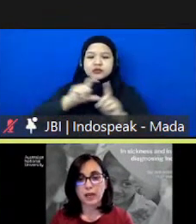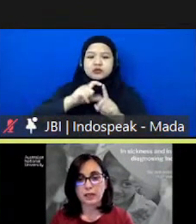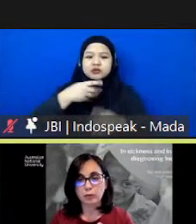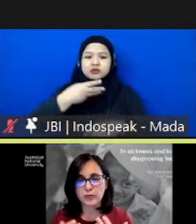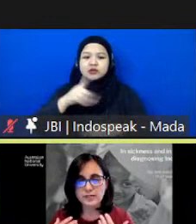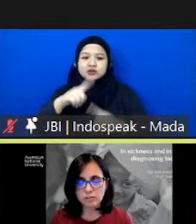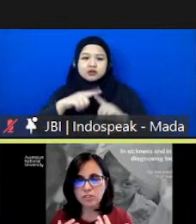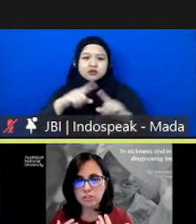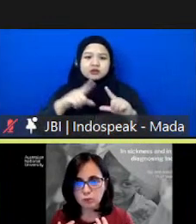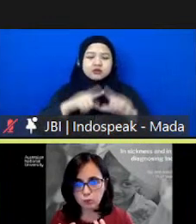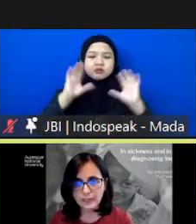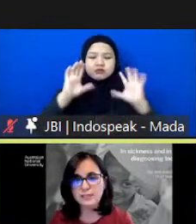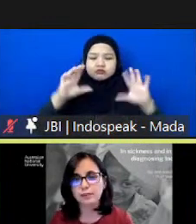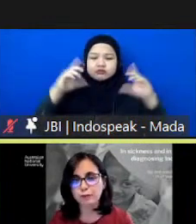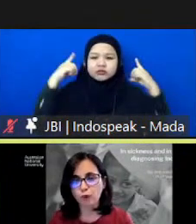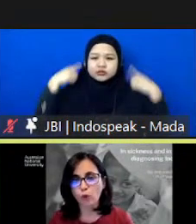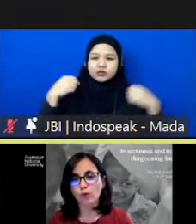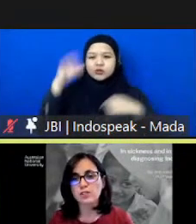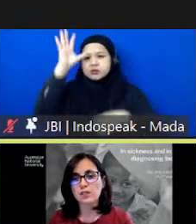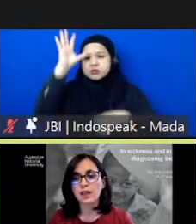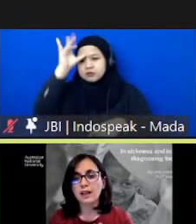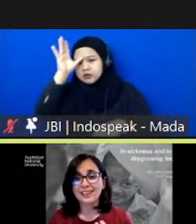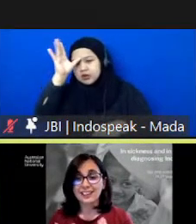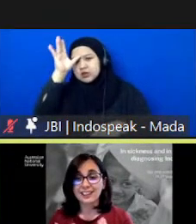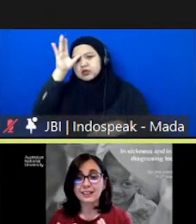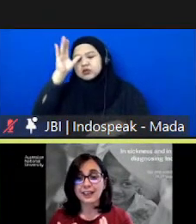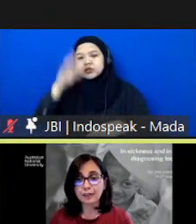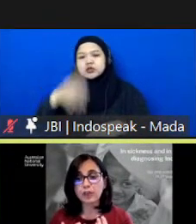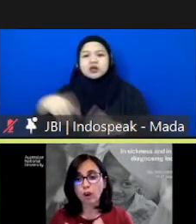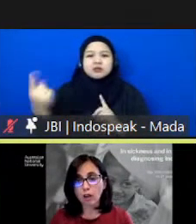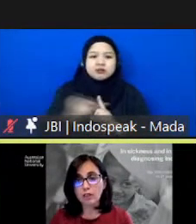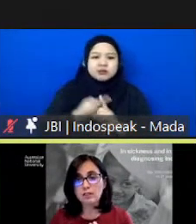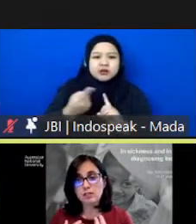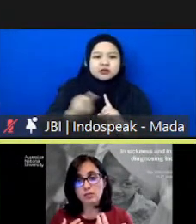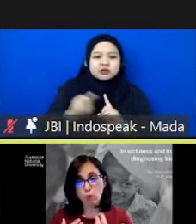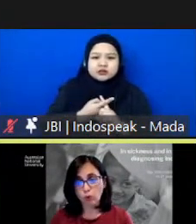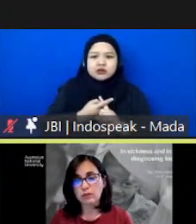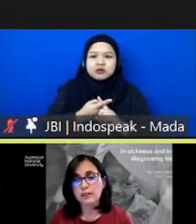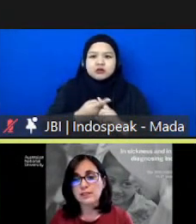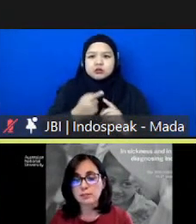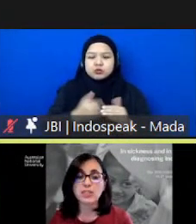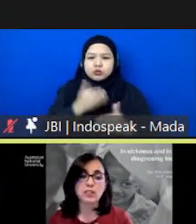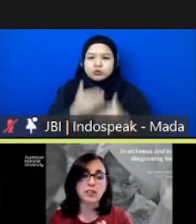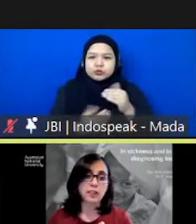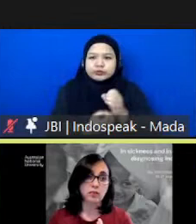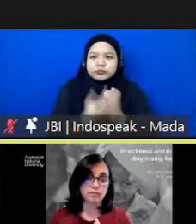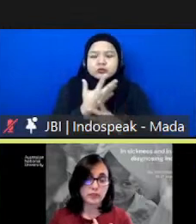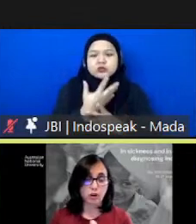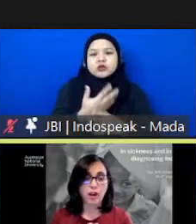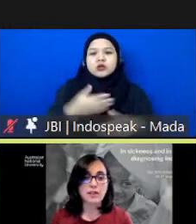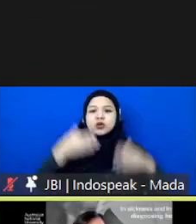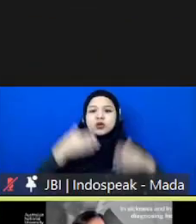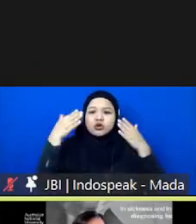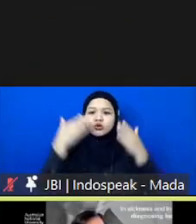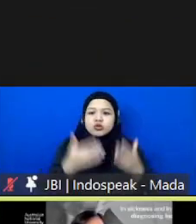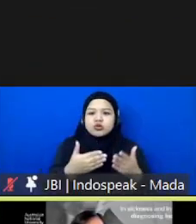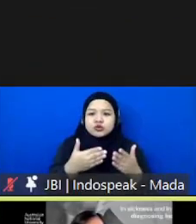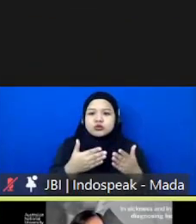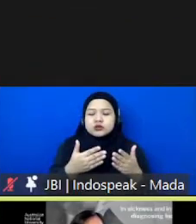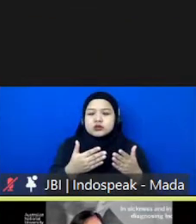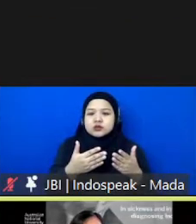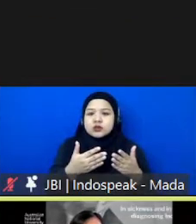and Bali with such aggressive force that it left us all, especially us